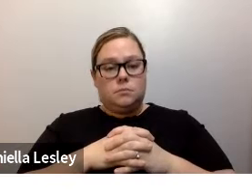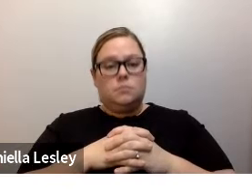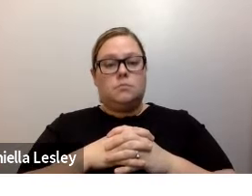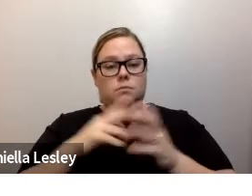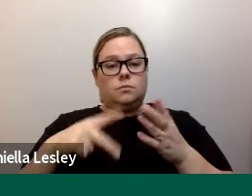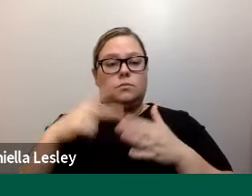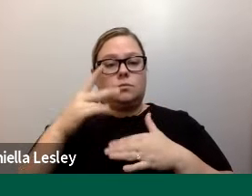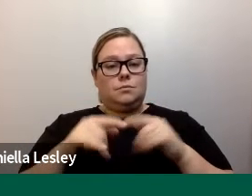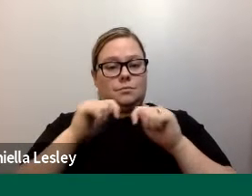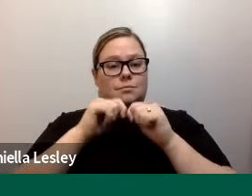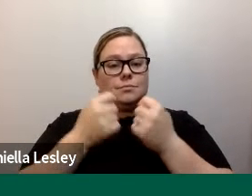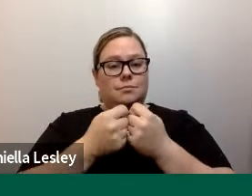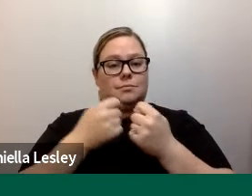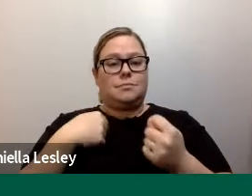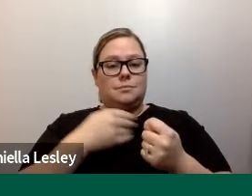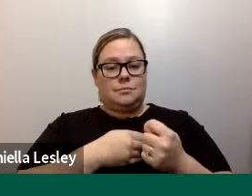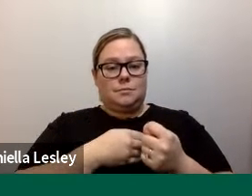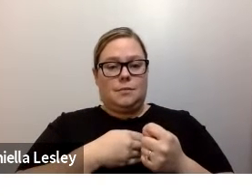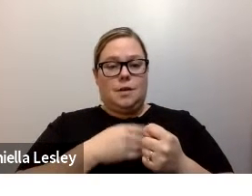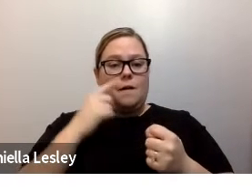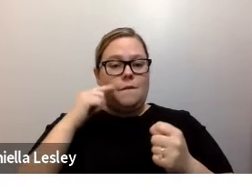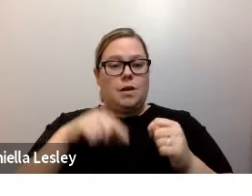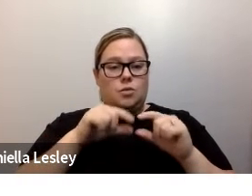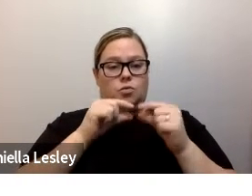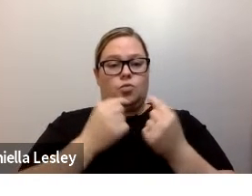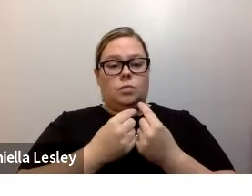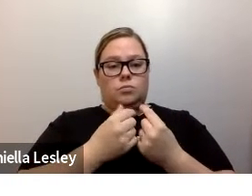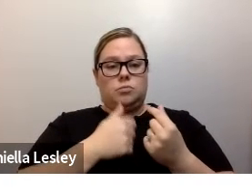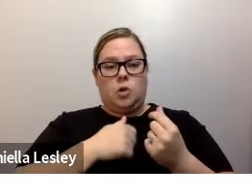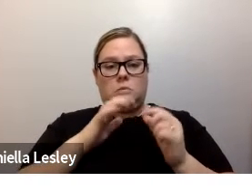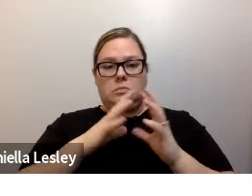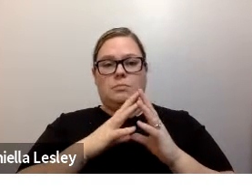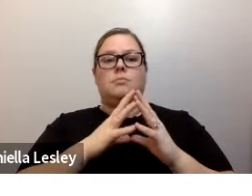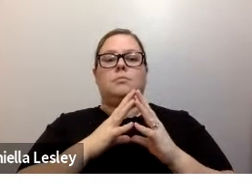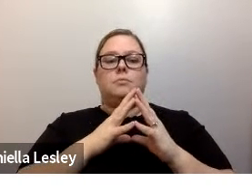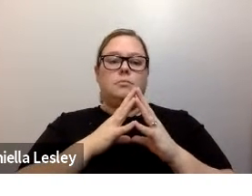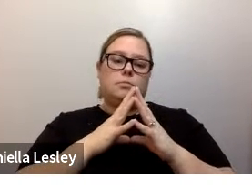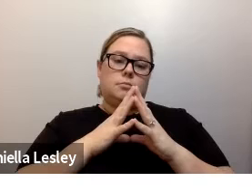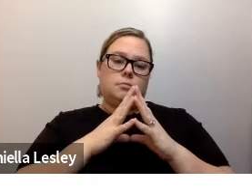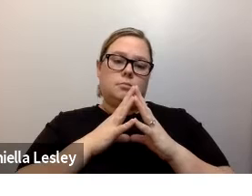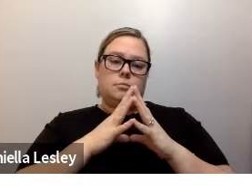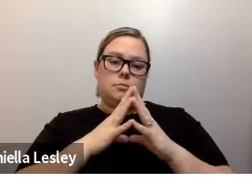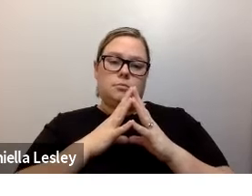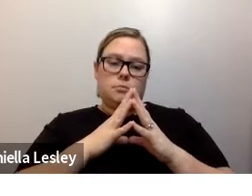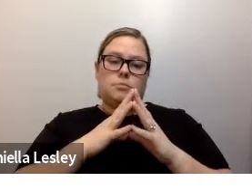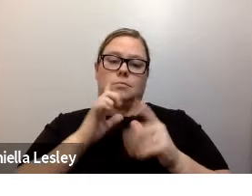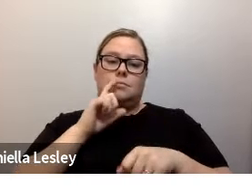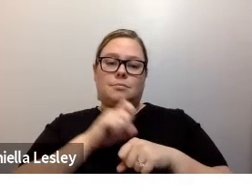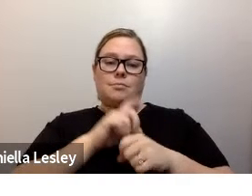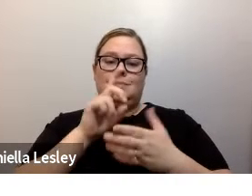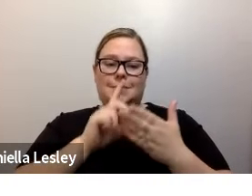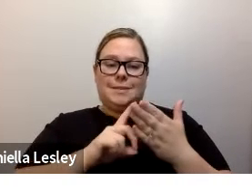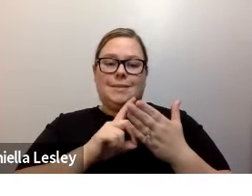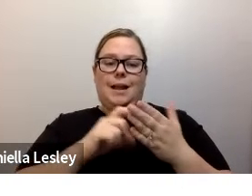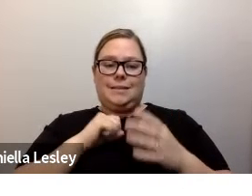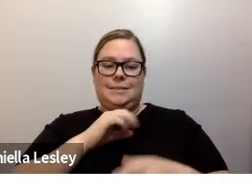Project team members of this group. Oh, went to the next slide. Beneficial design staff. These are